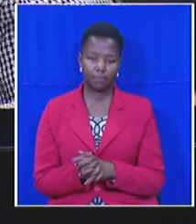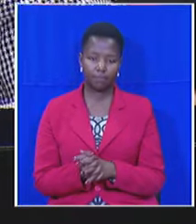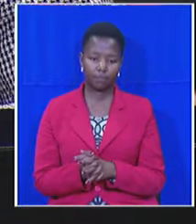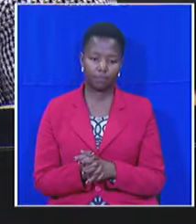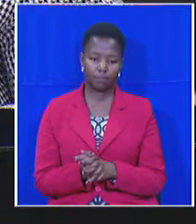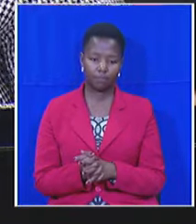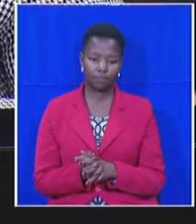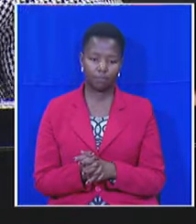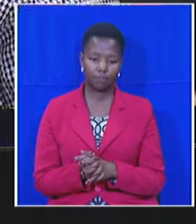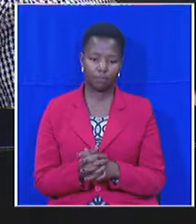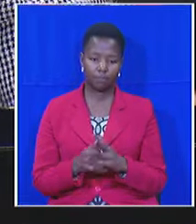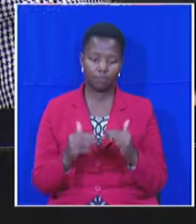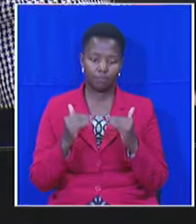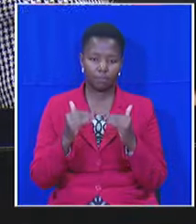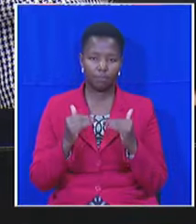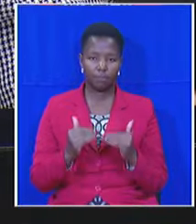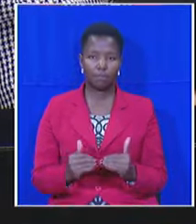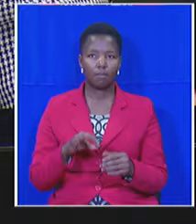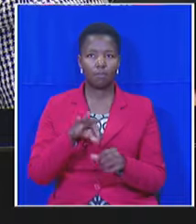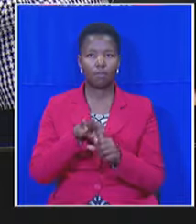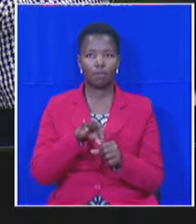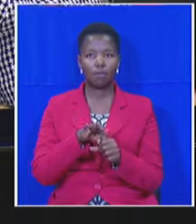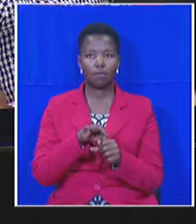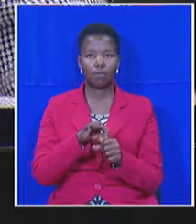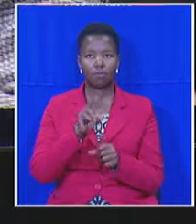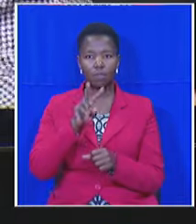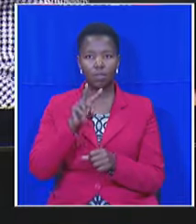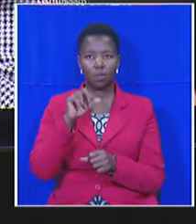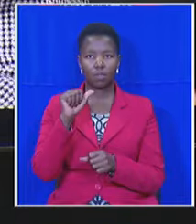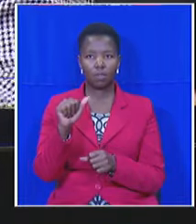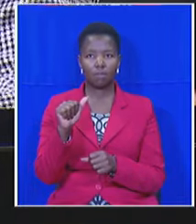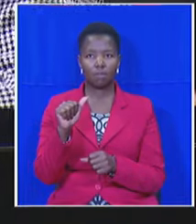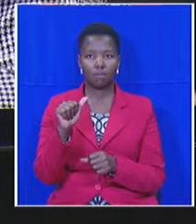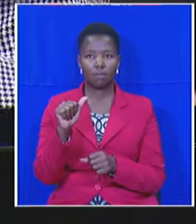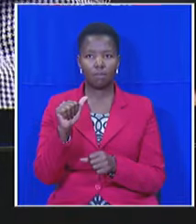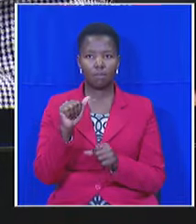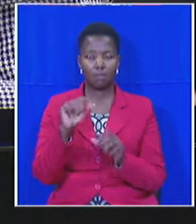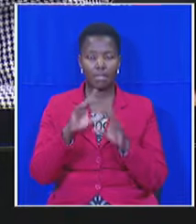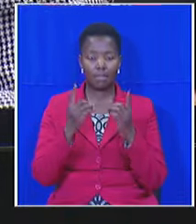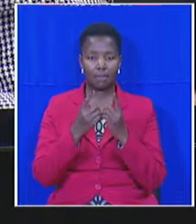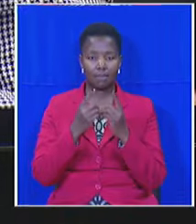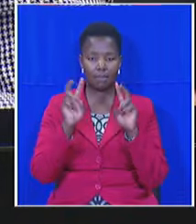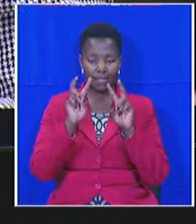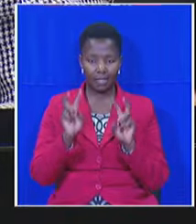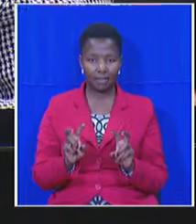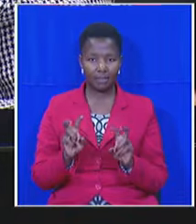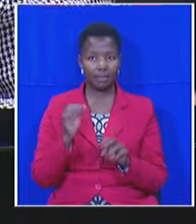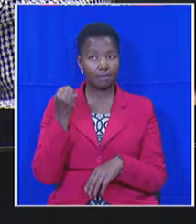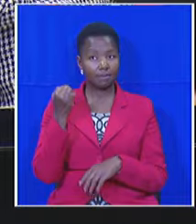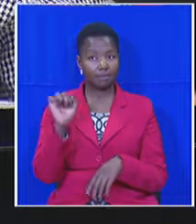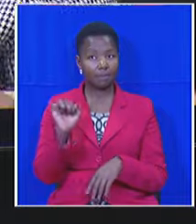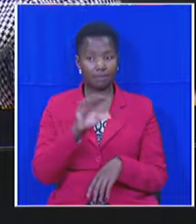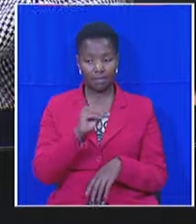I now move to vote 26, energy. Are there any